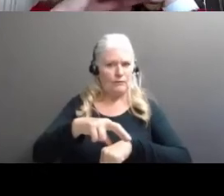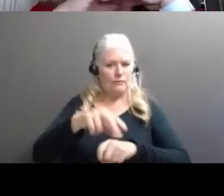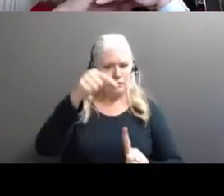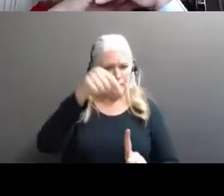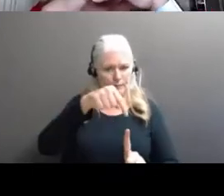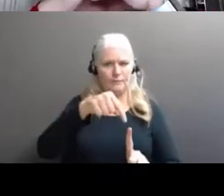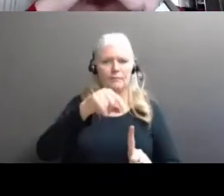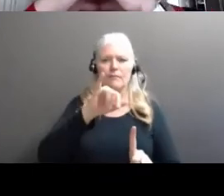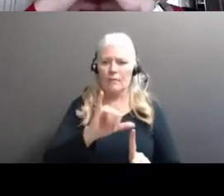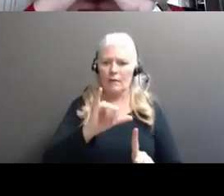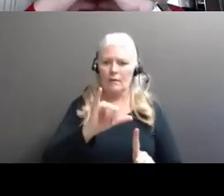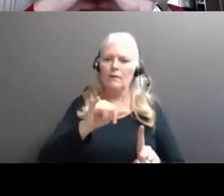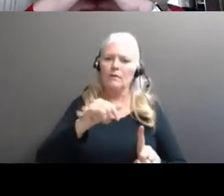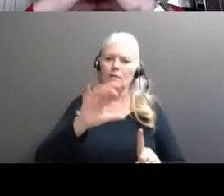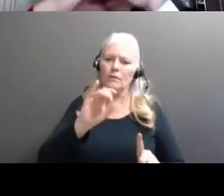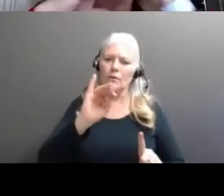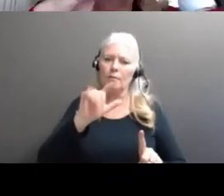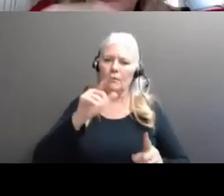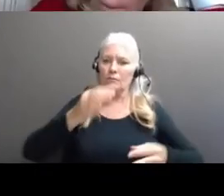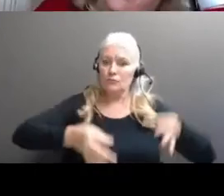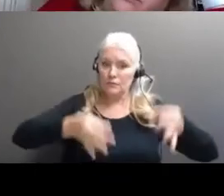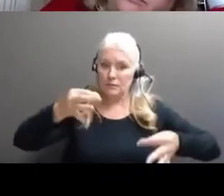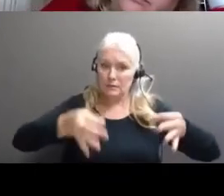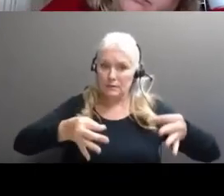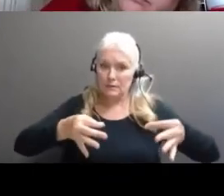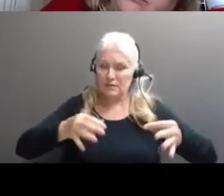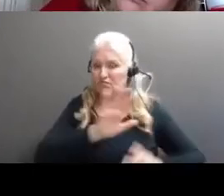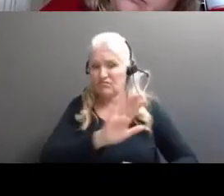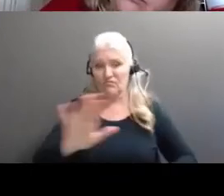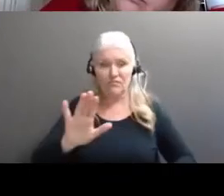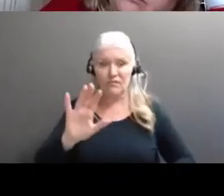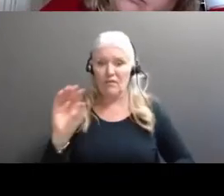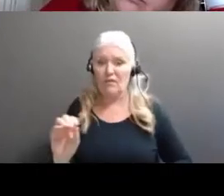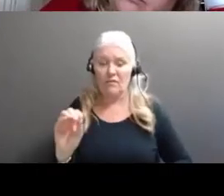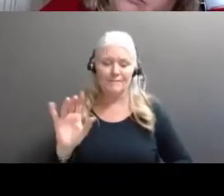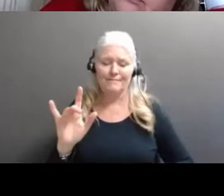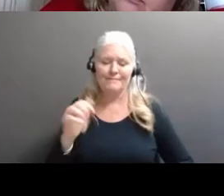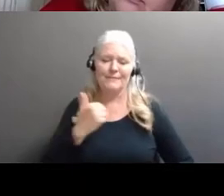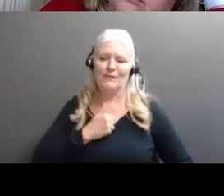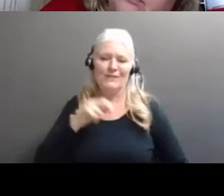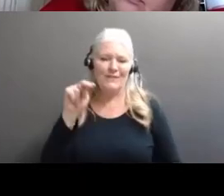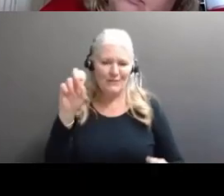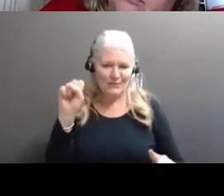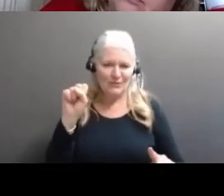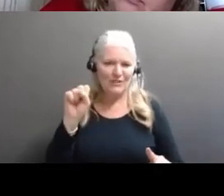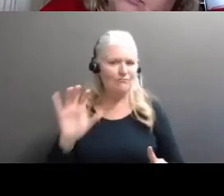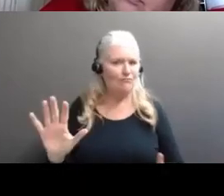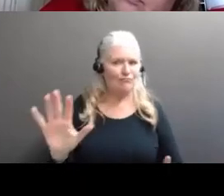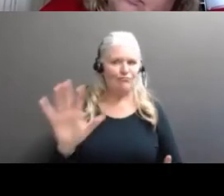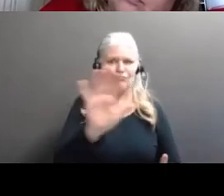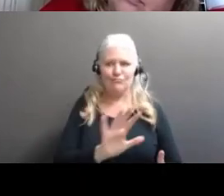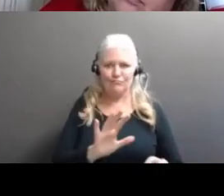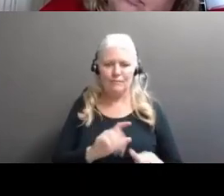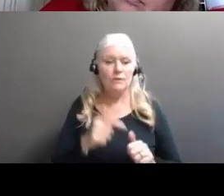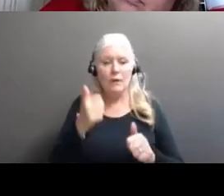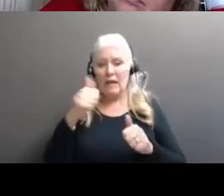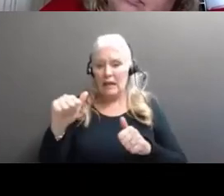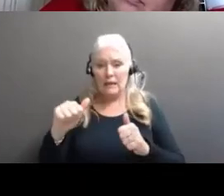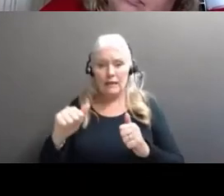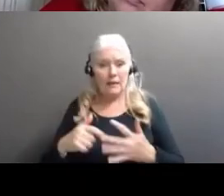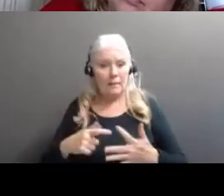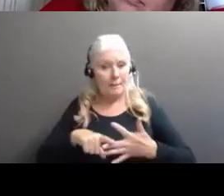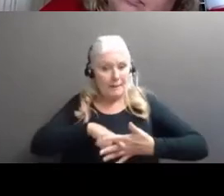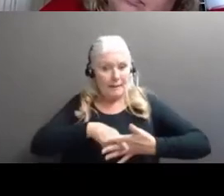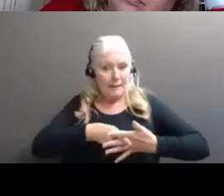by community-based agencies across our province. And they can be referred at any stage of the criminal justice process. So they can be referred